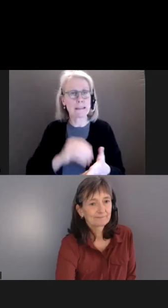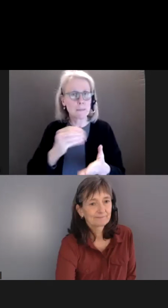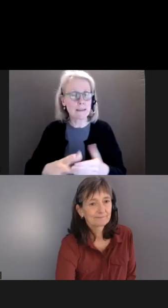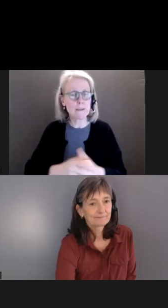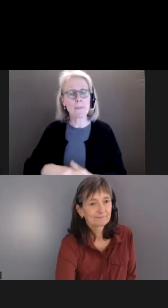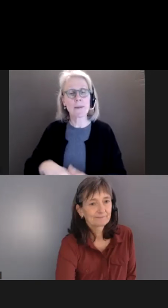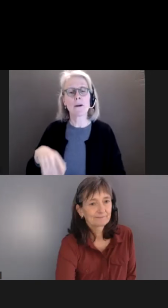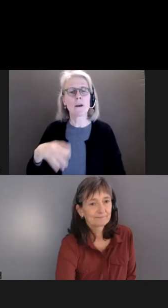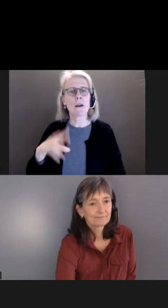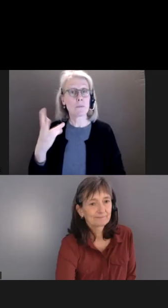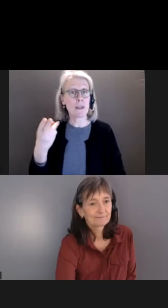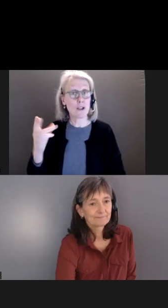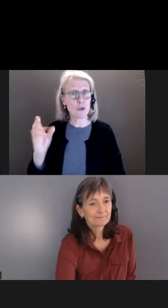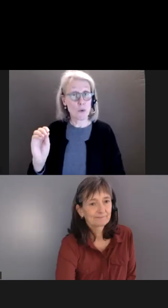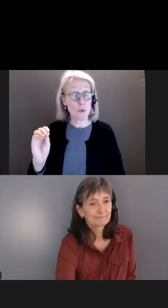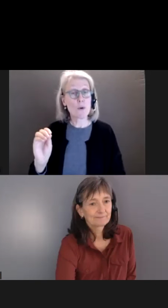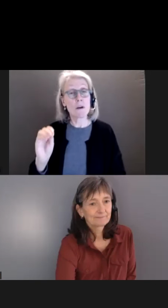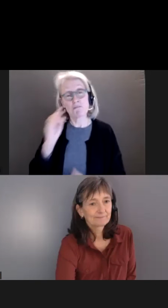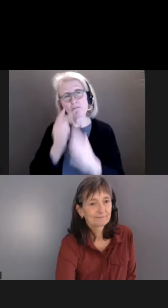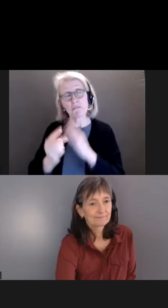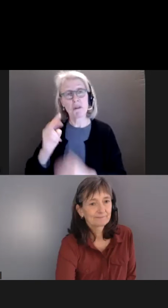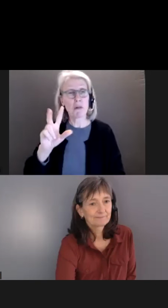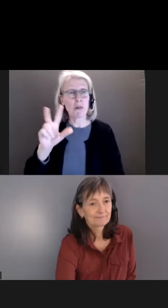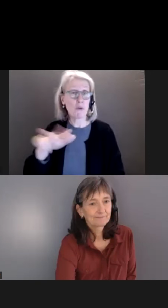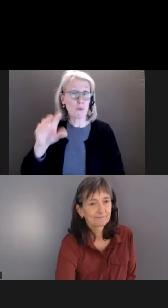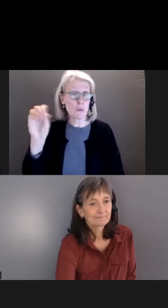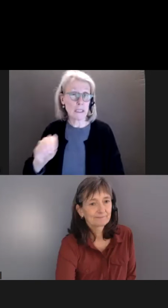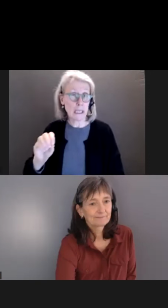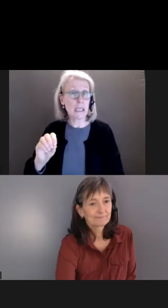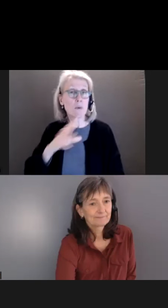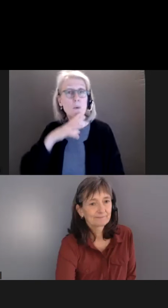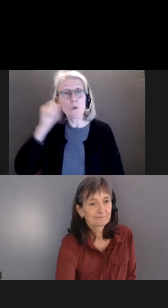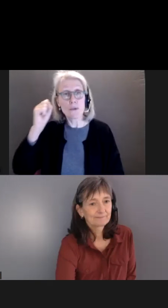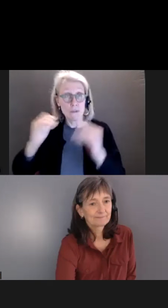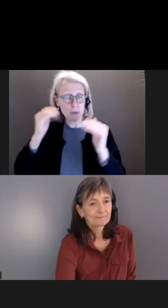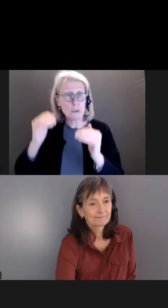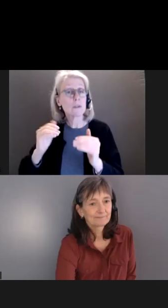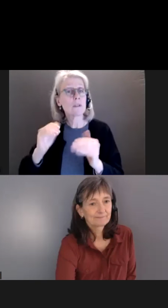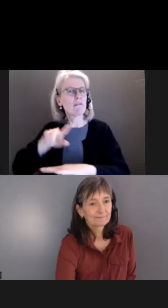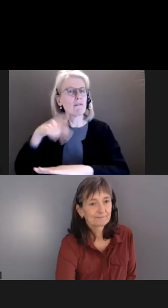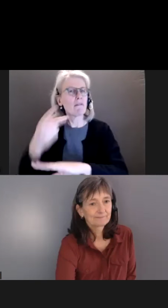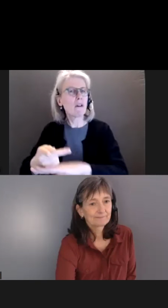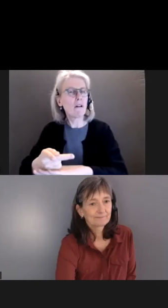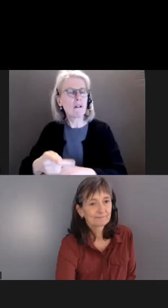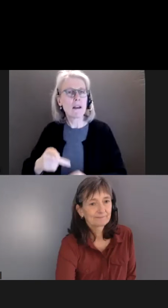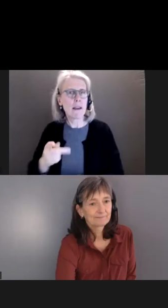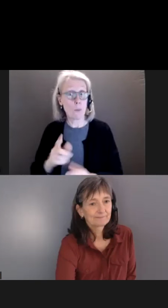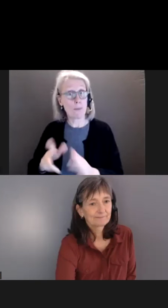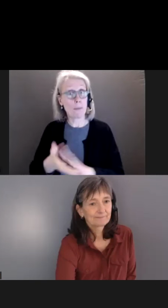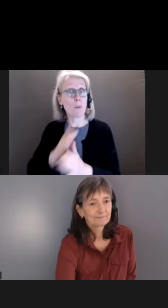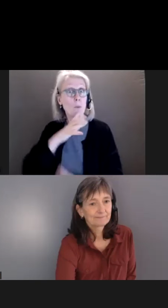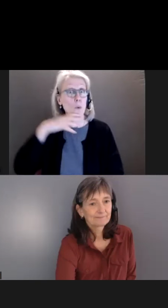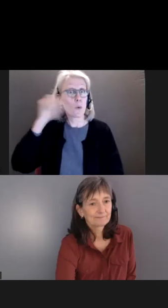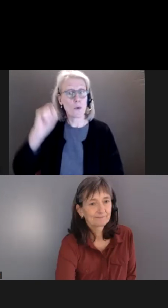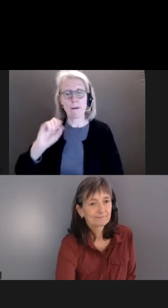Organization, about a third of older adults fall each year, and older adults are more likely to fall as they age. And once they have fallen